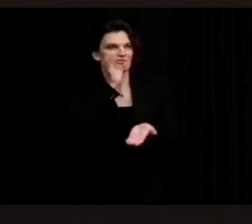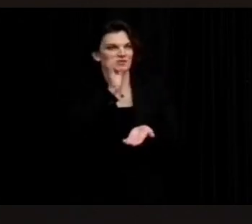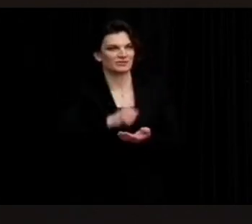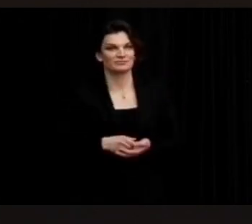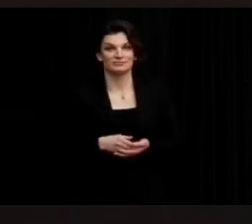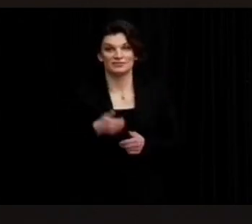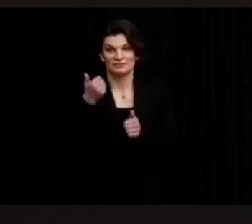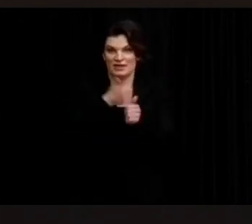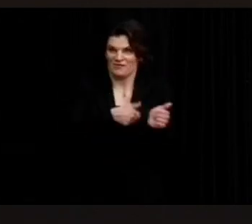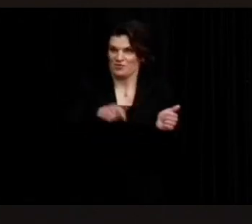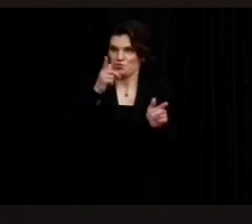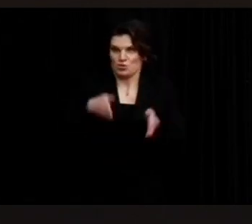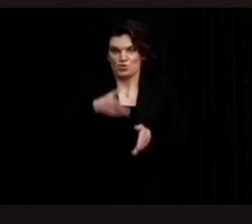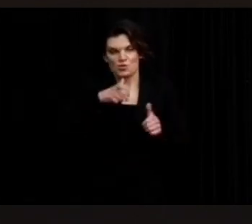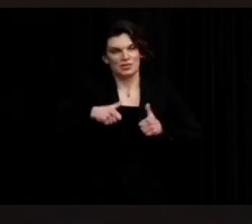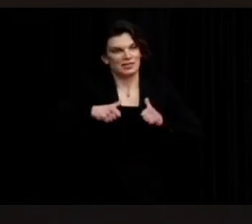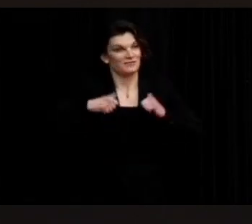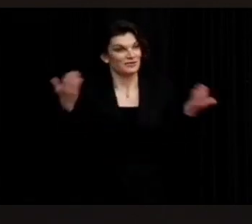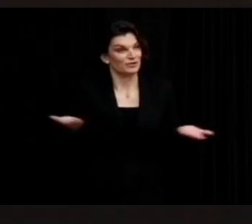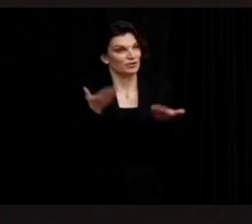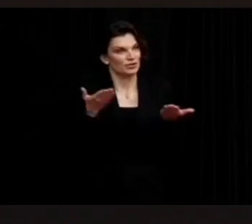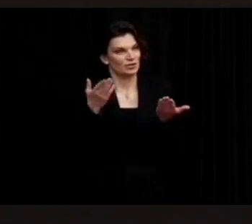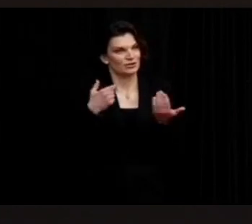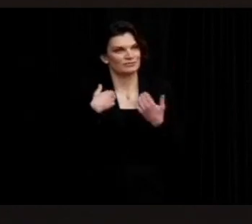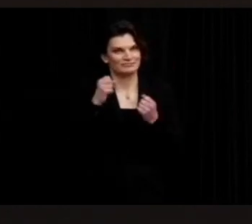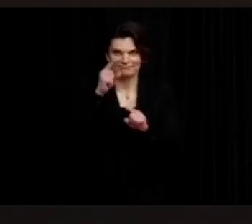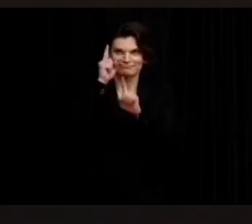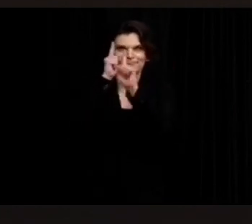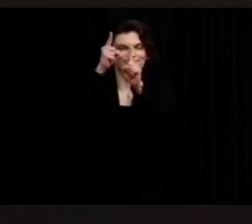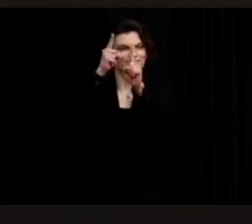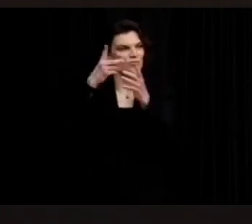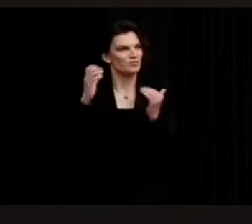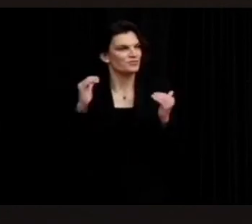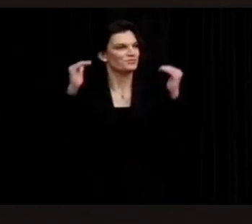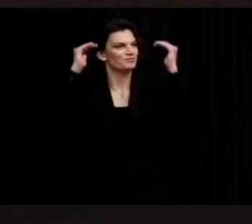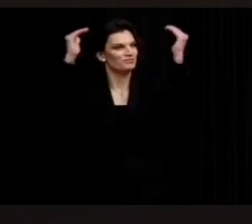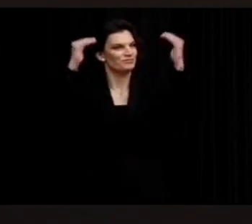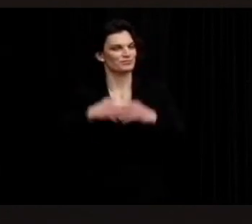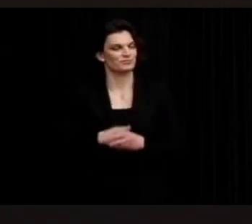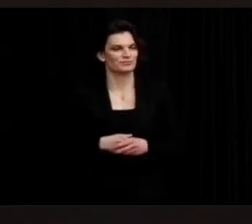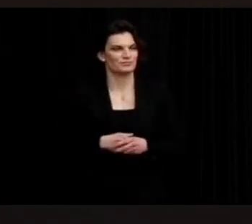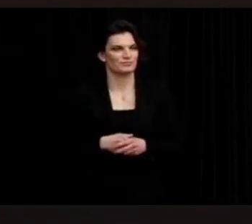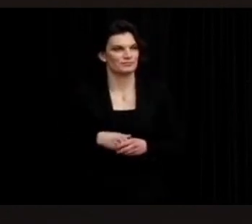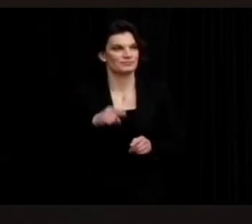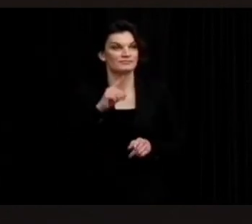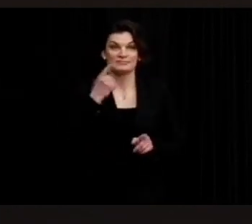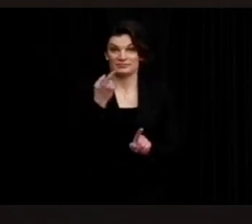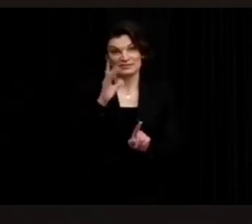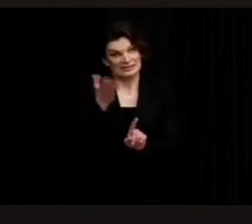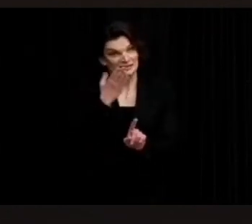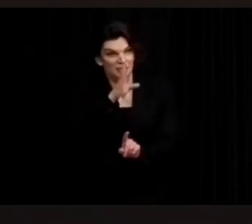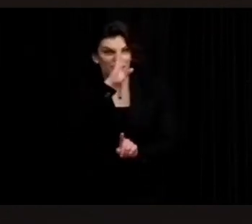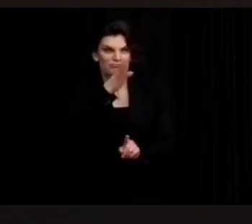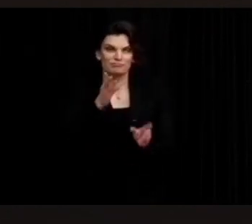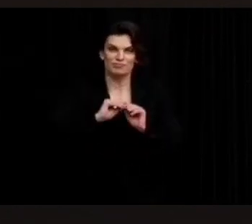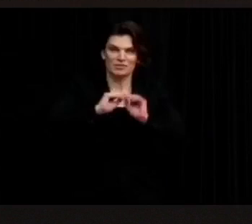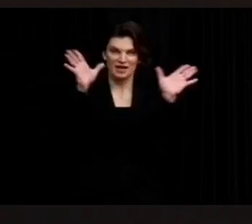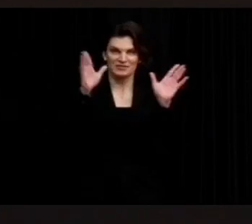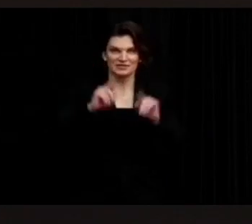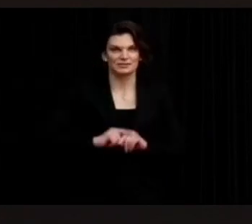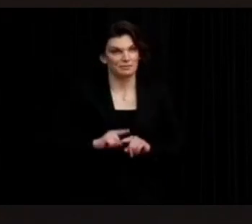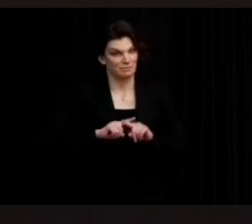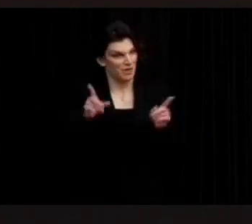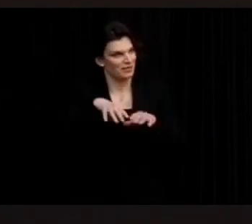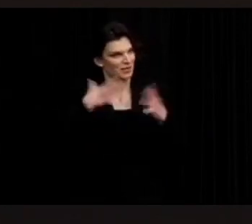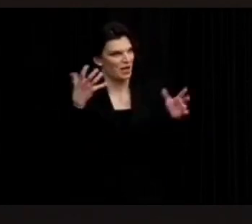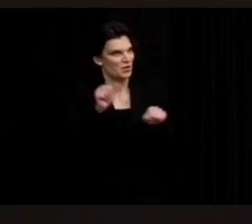a shot at a bright future. These goals are straightforward, and yet they take a lot of work. Now, as you may have